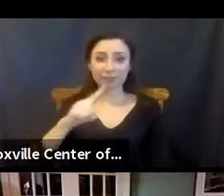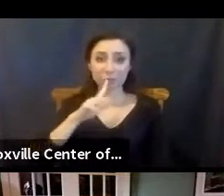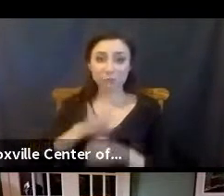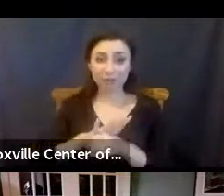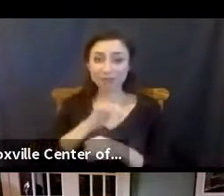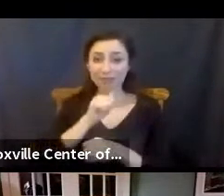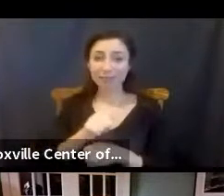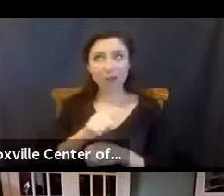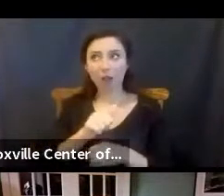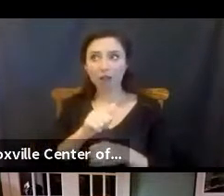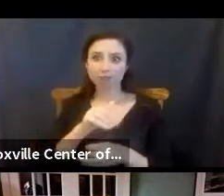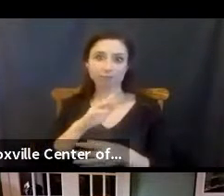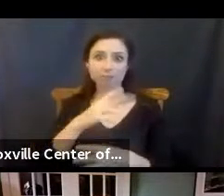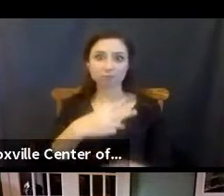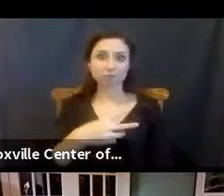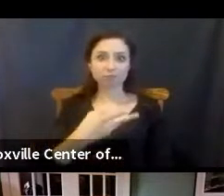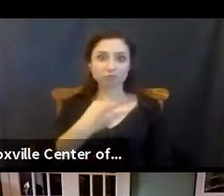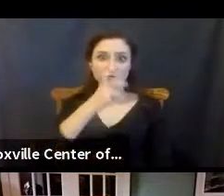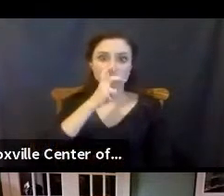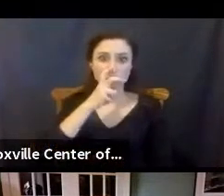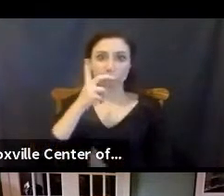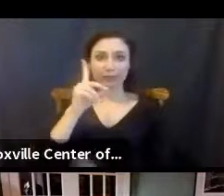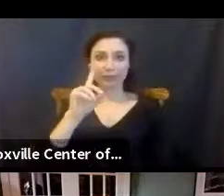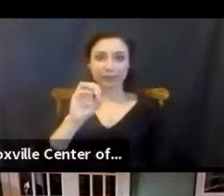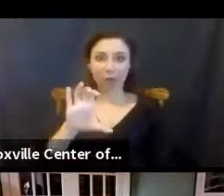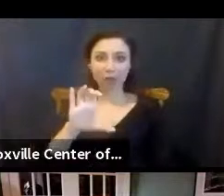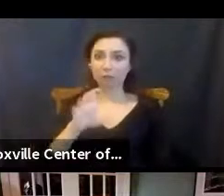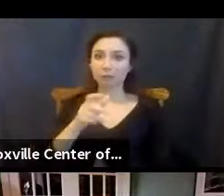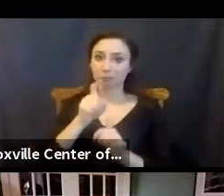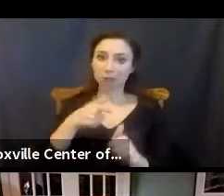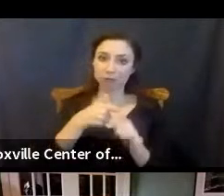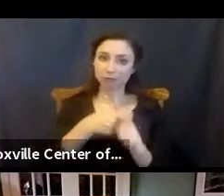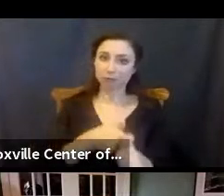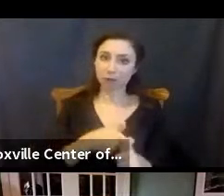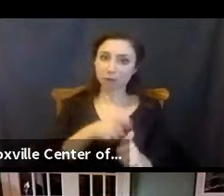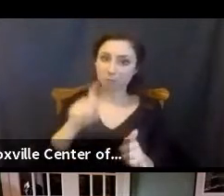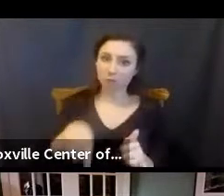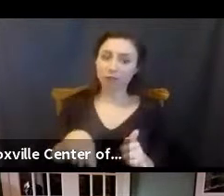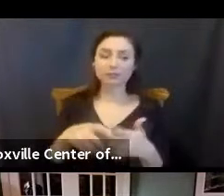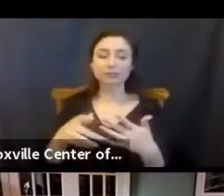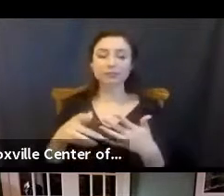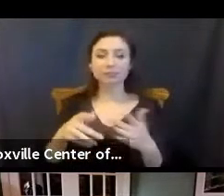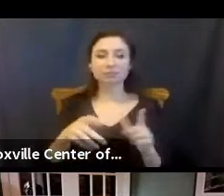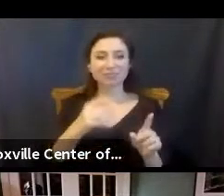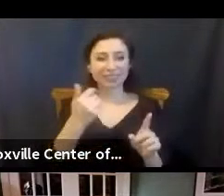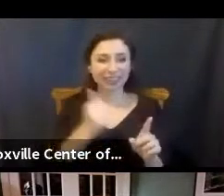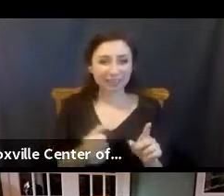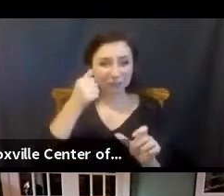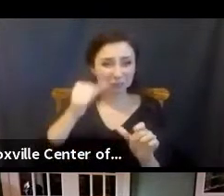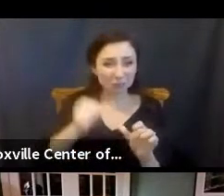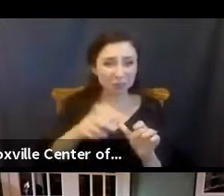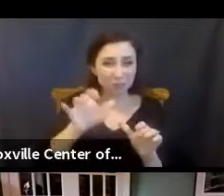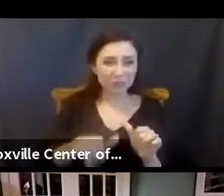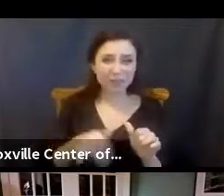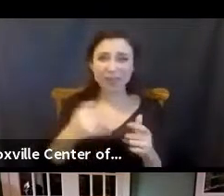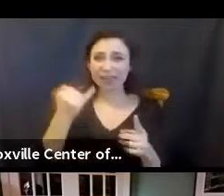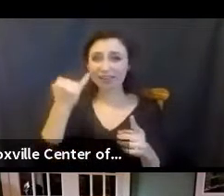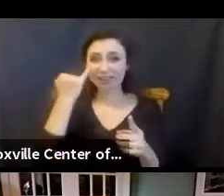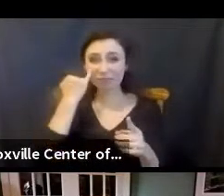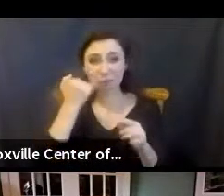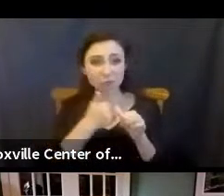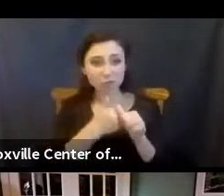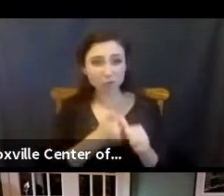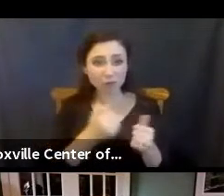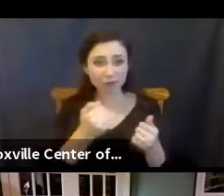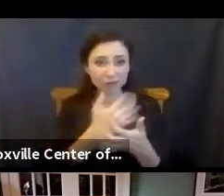know, Dr. Buchanan, do you know? I mean, because that's the other part of this is, again, if we're going to go on everybody's going